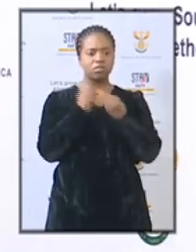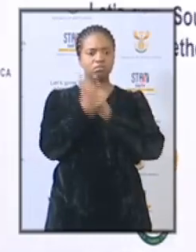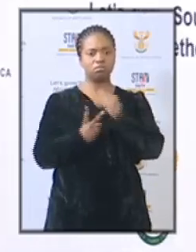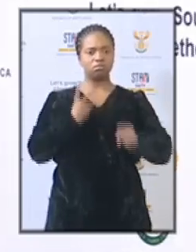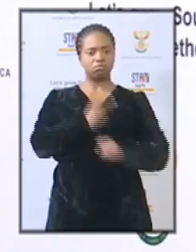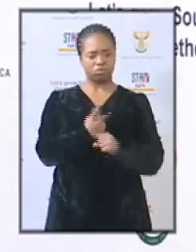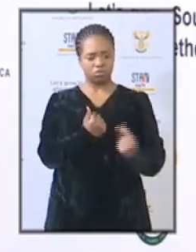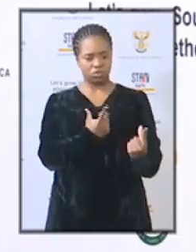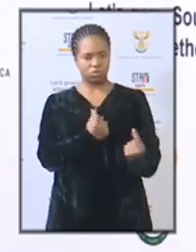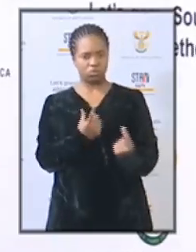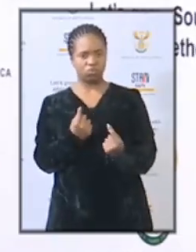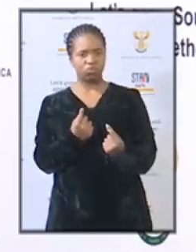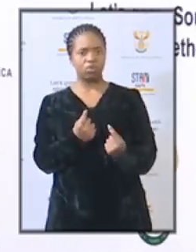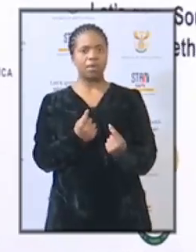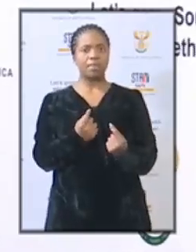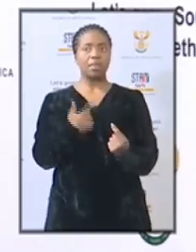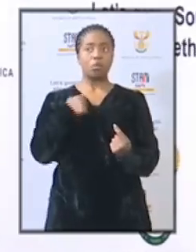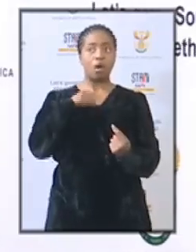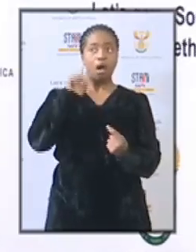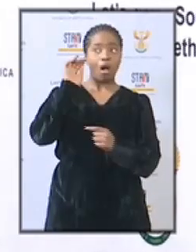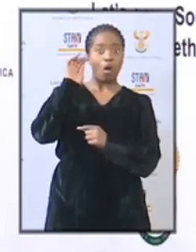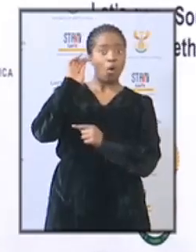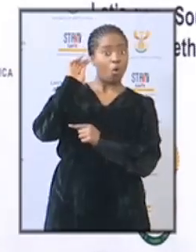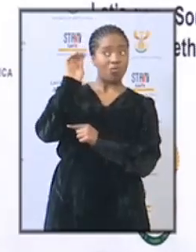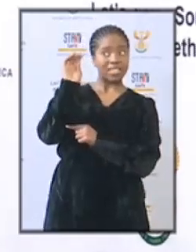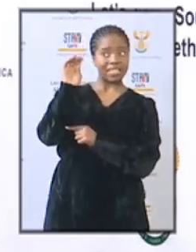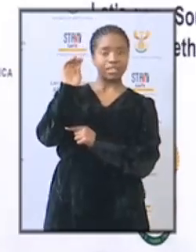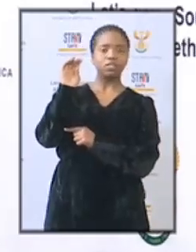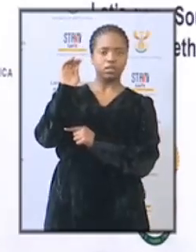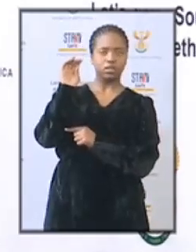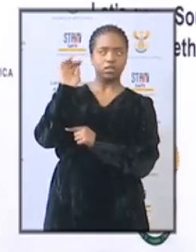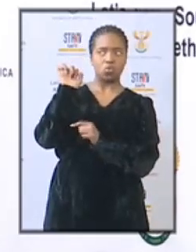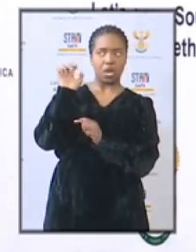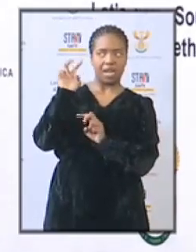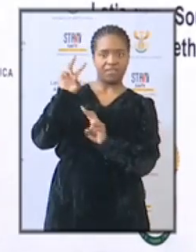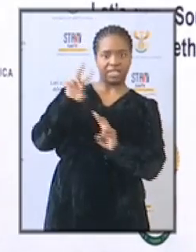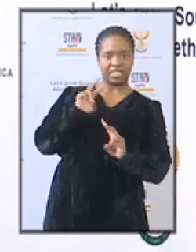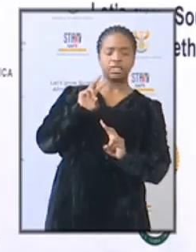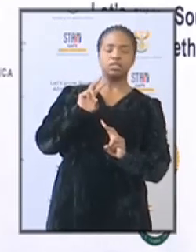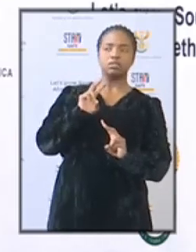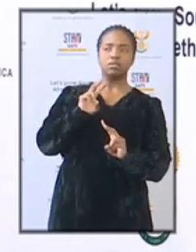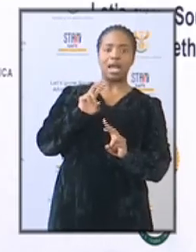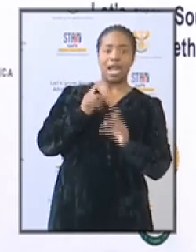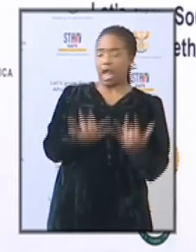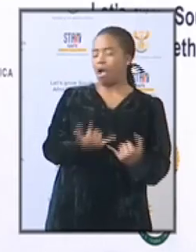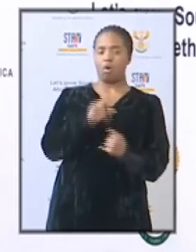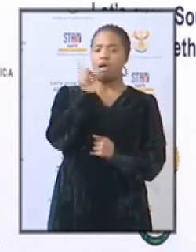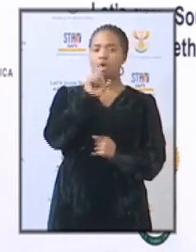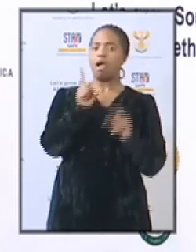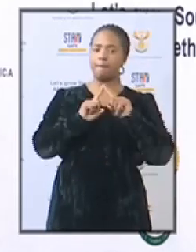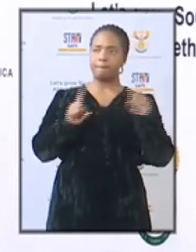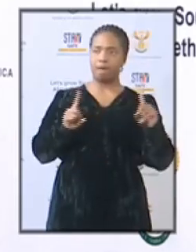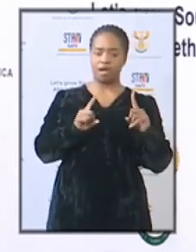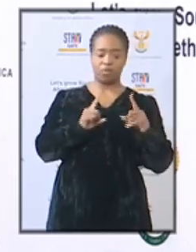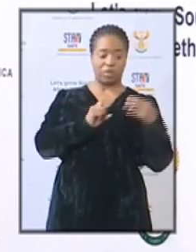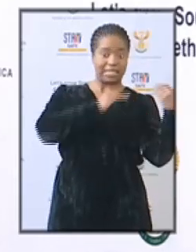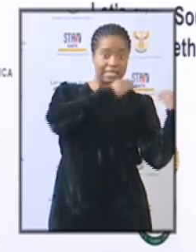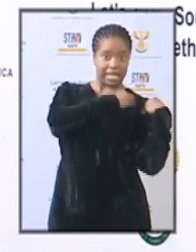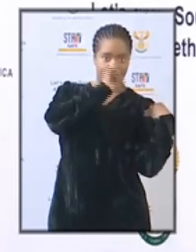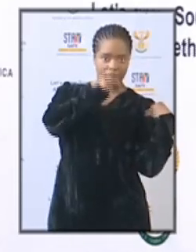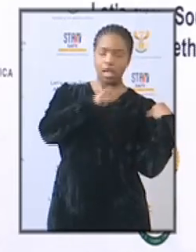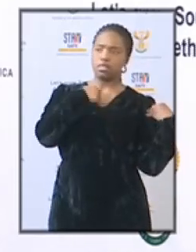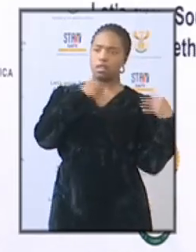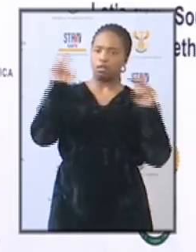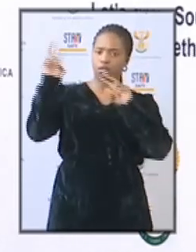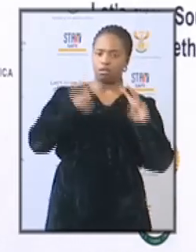to say to the traveler abroad, we are safe, but also here at home, that you can know that you are safe to travel and you'll come back without